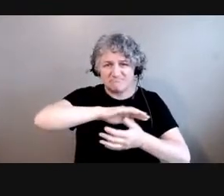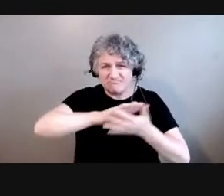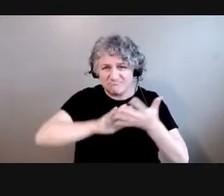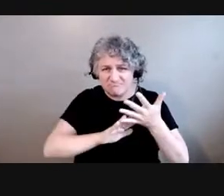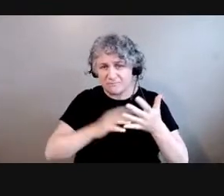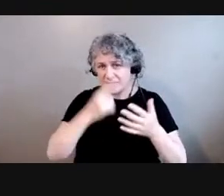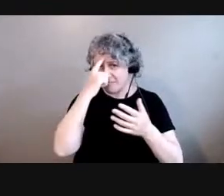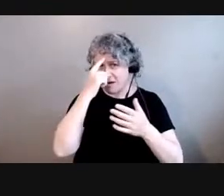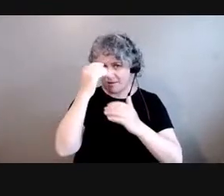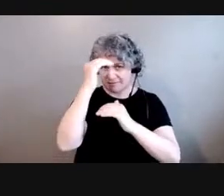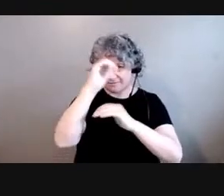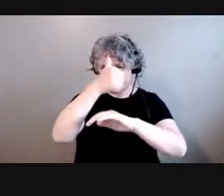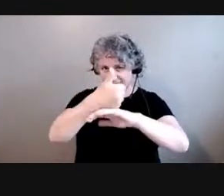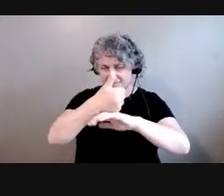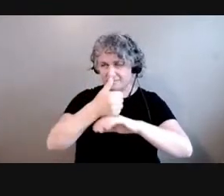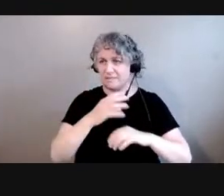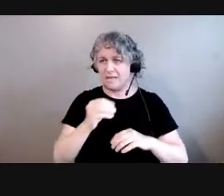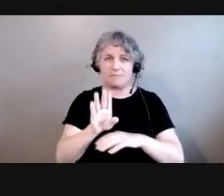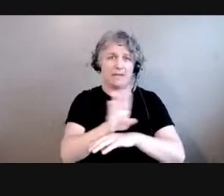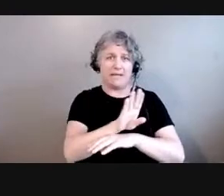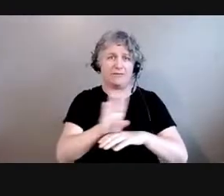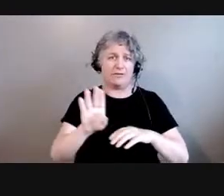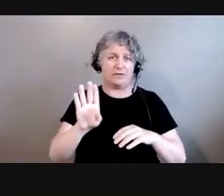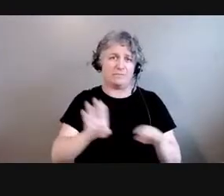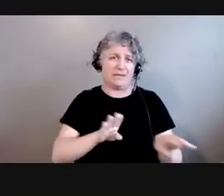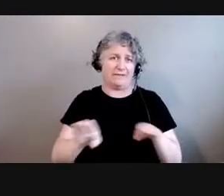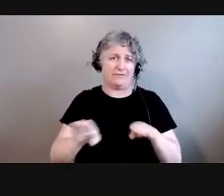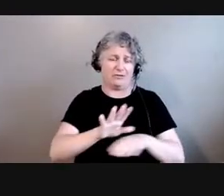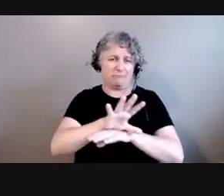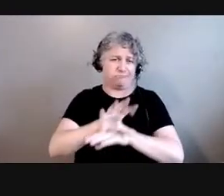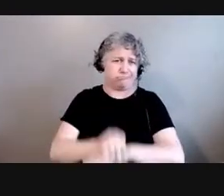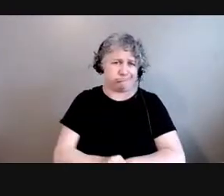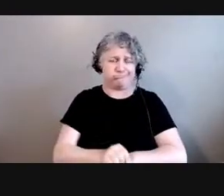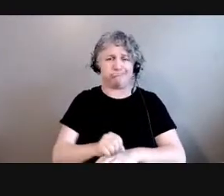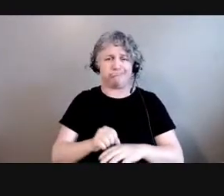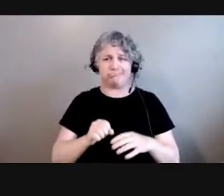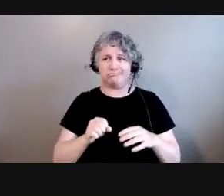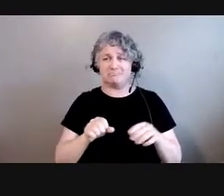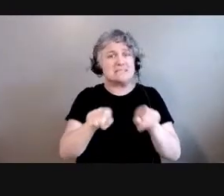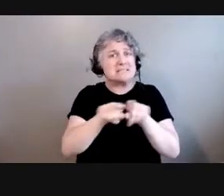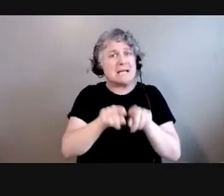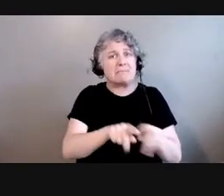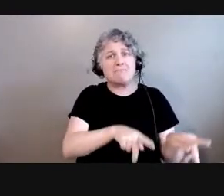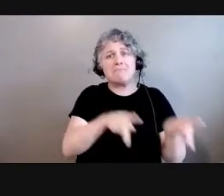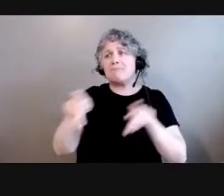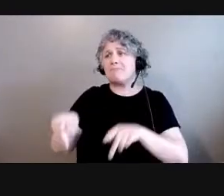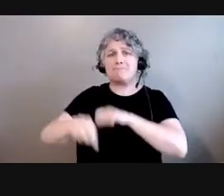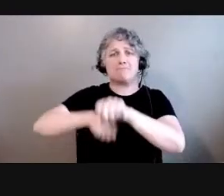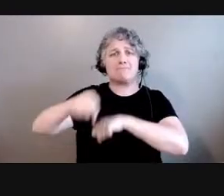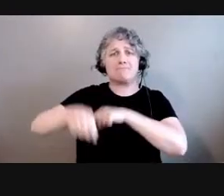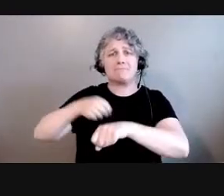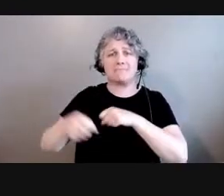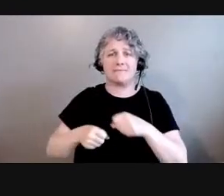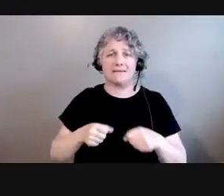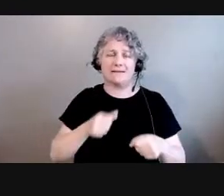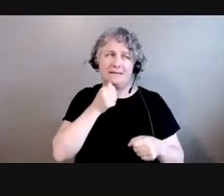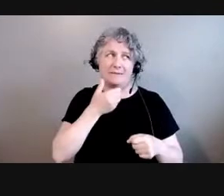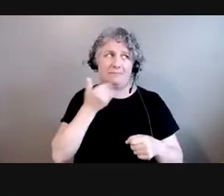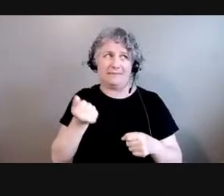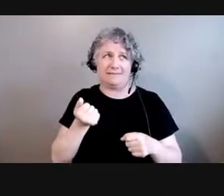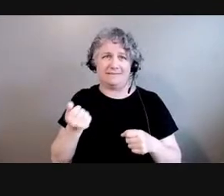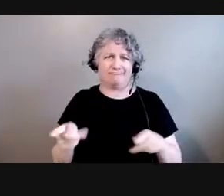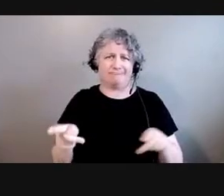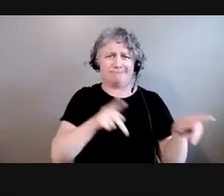pattern all rolled into one. It's like riding a bicycle, which I will cheerfully admit is perhaps not the greatest analogy for me